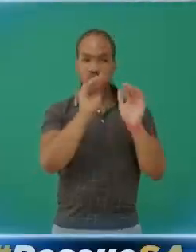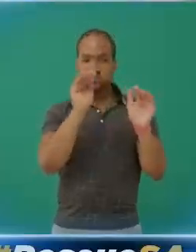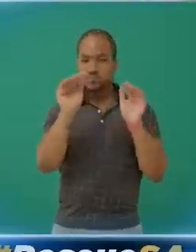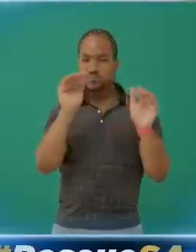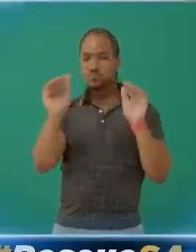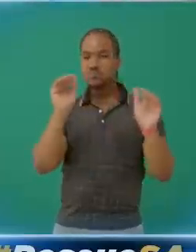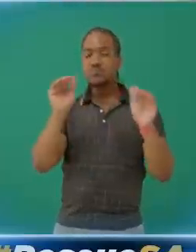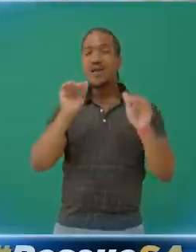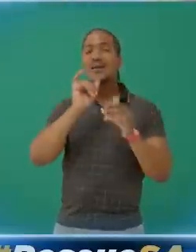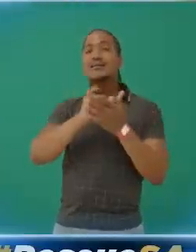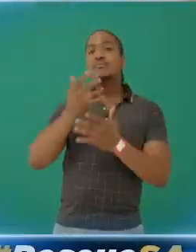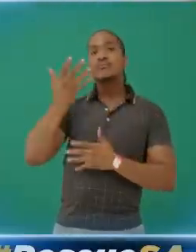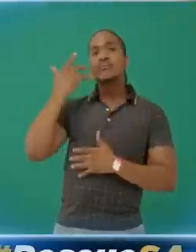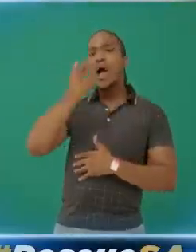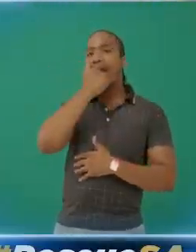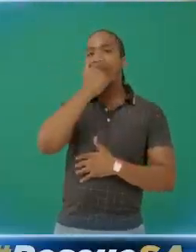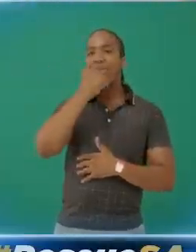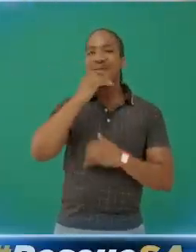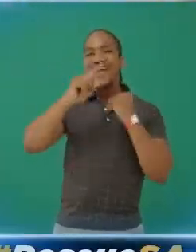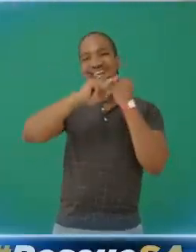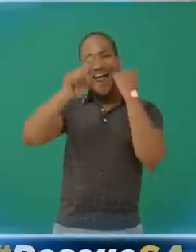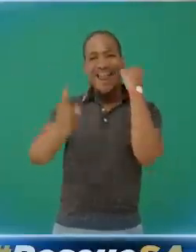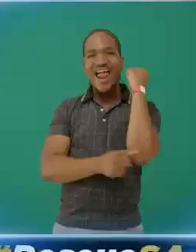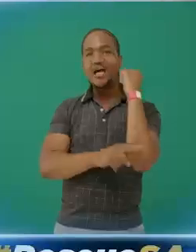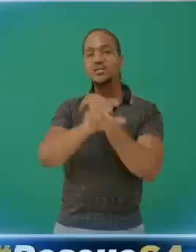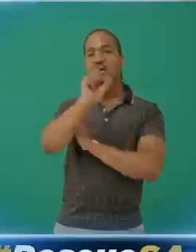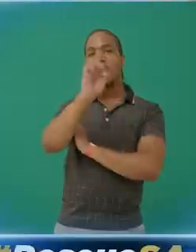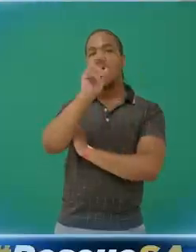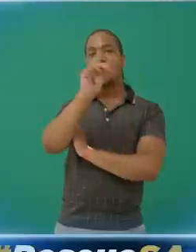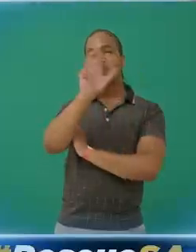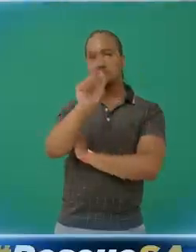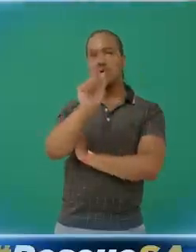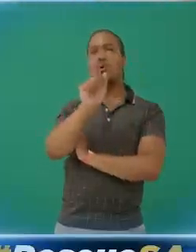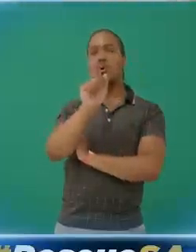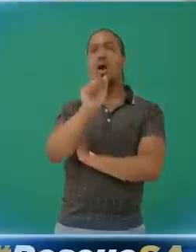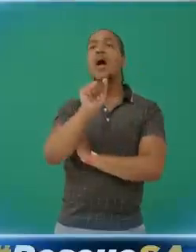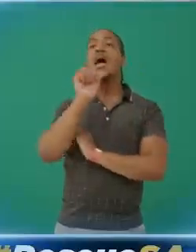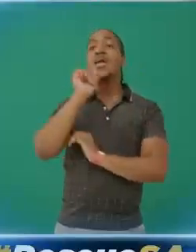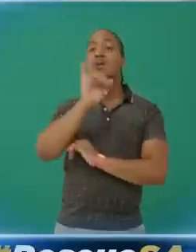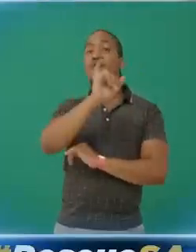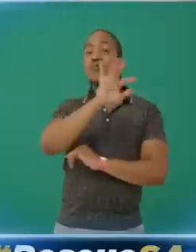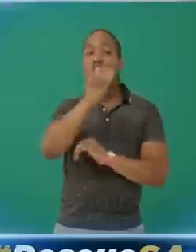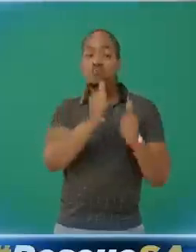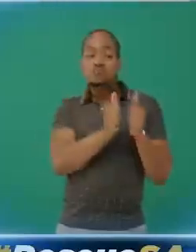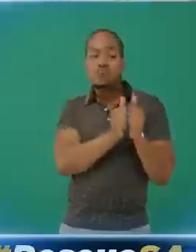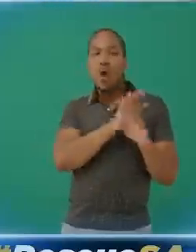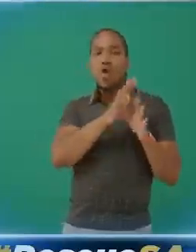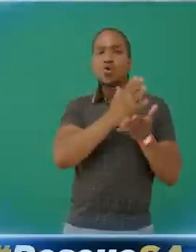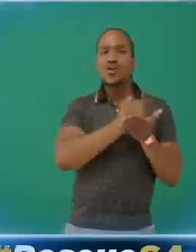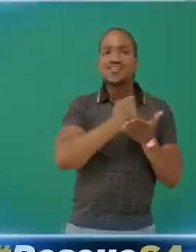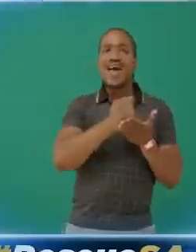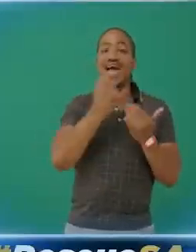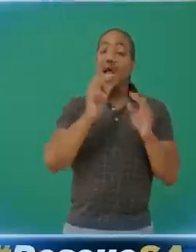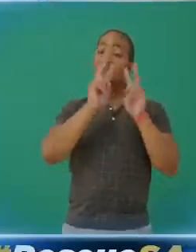was Ramaphosa's last State of the Nation address, if your partner is not registered to vote, make sure that this Valentine's